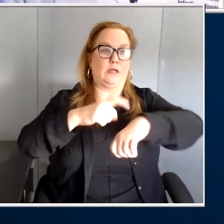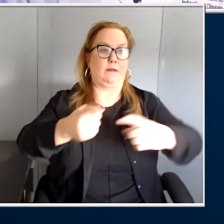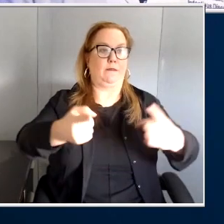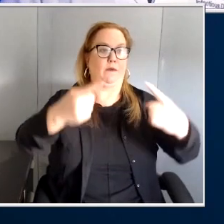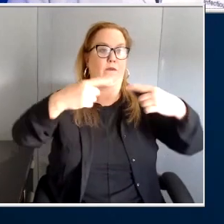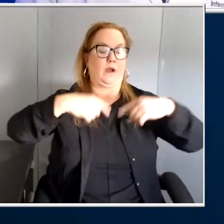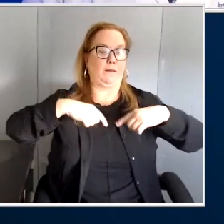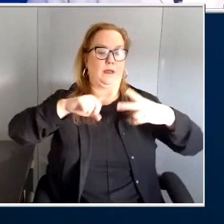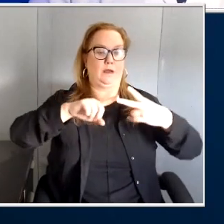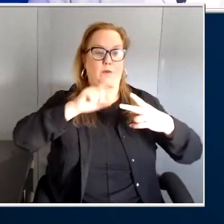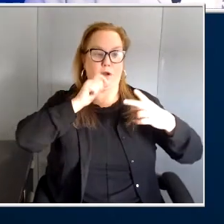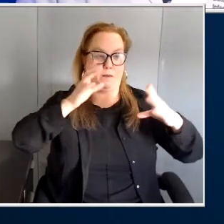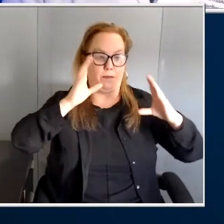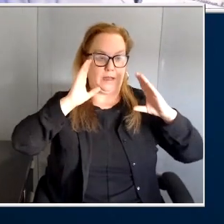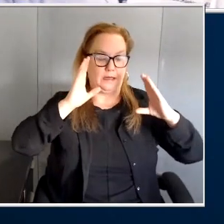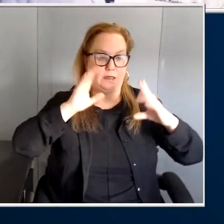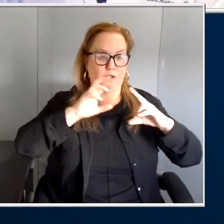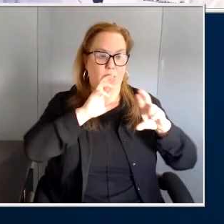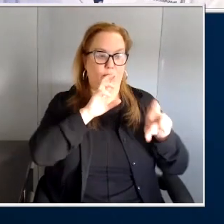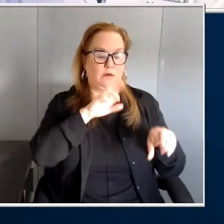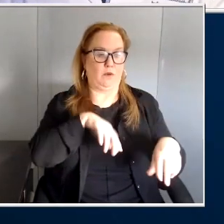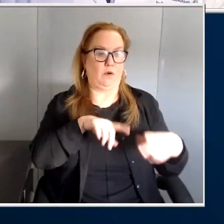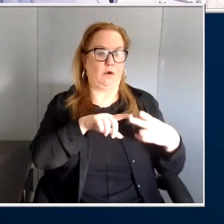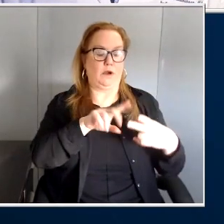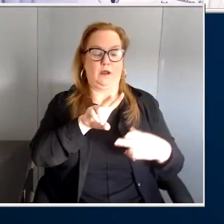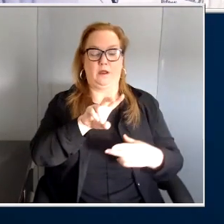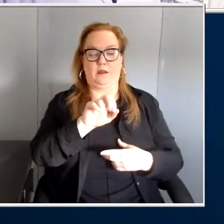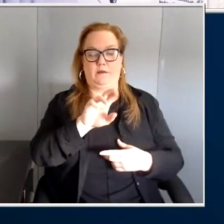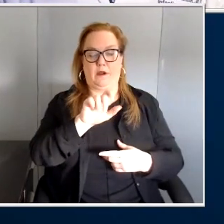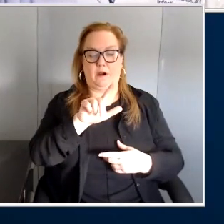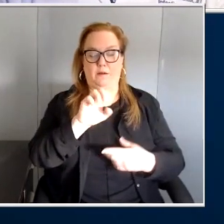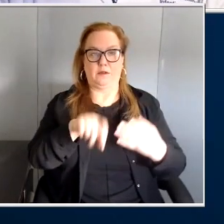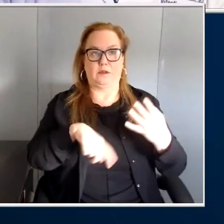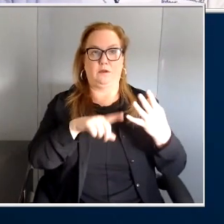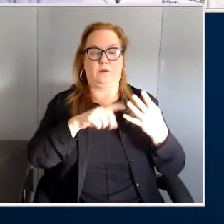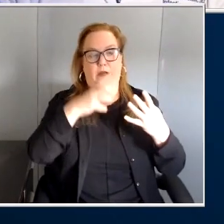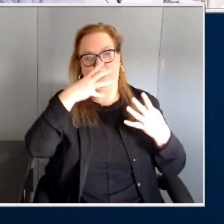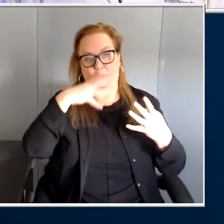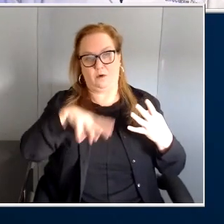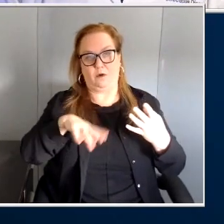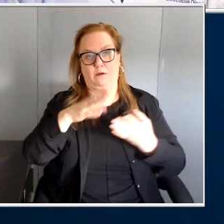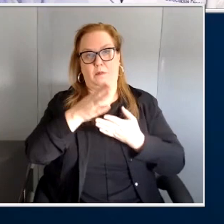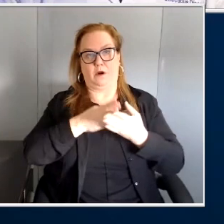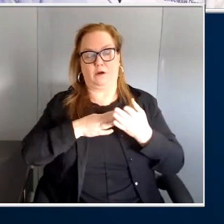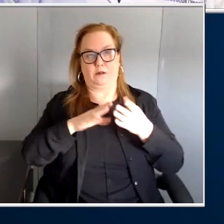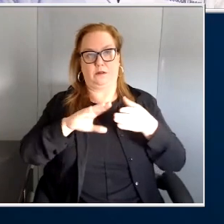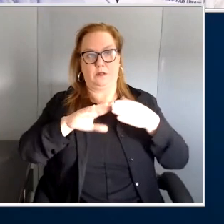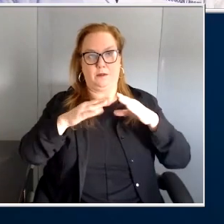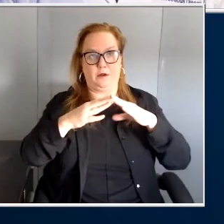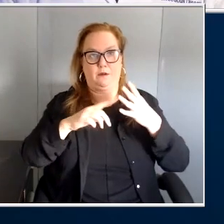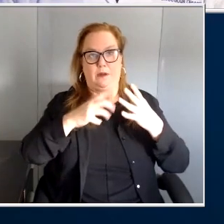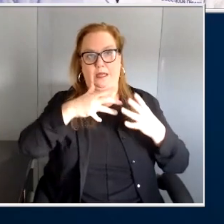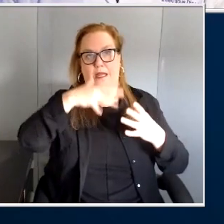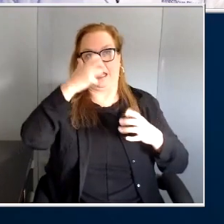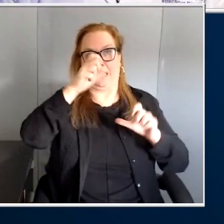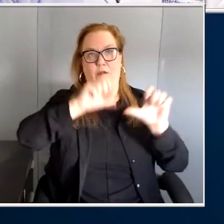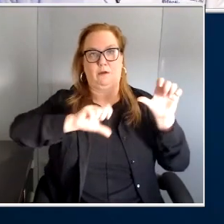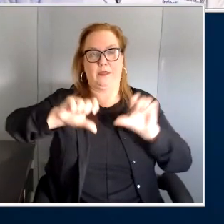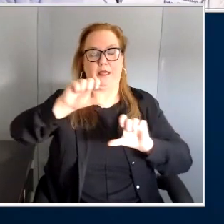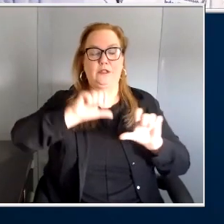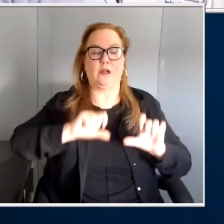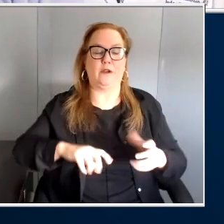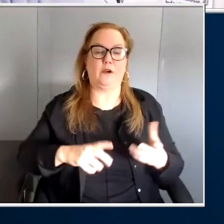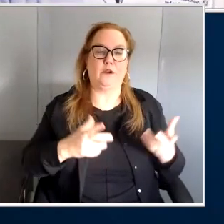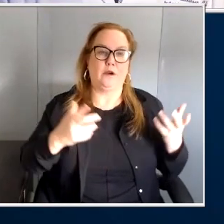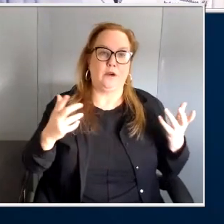don't pay attention to those important variables of population health. We start to ignore segments of the population. We get angry with each other. All